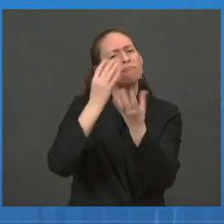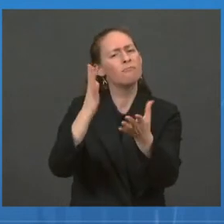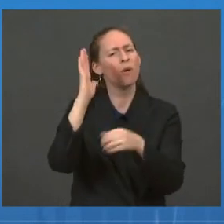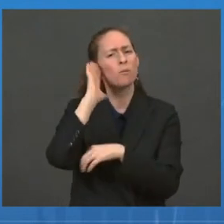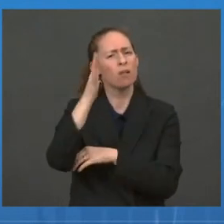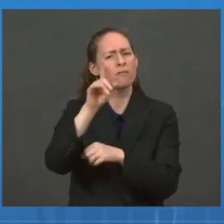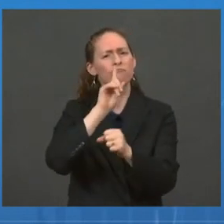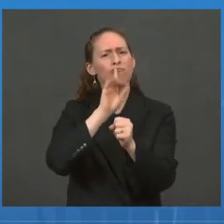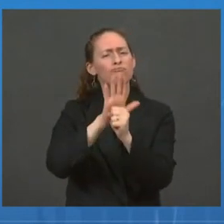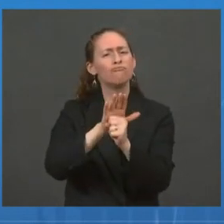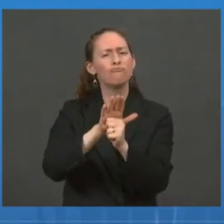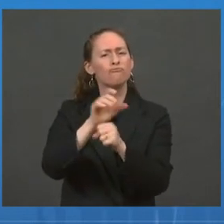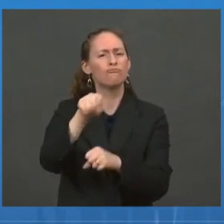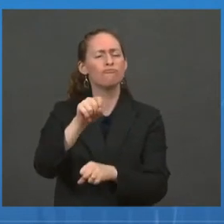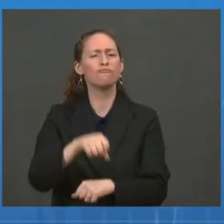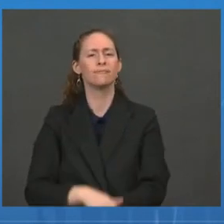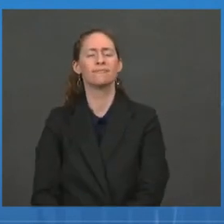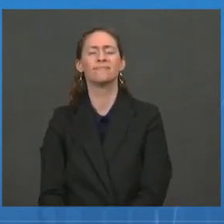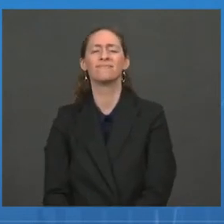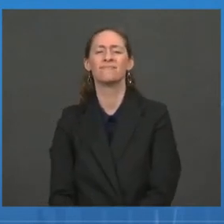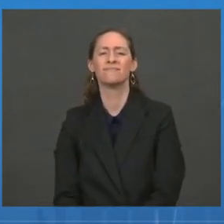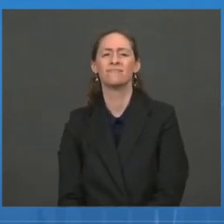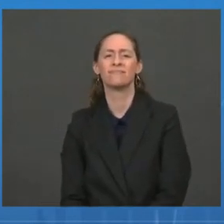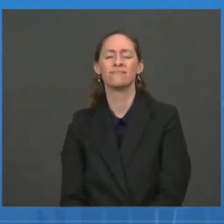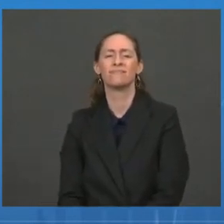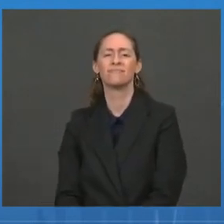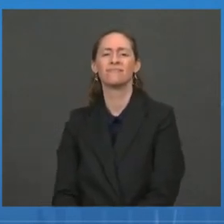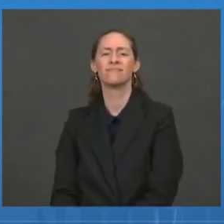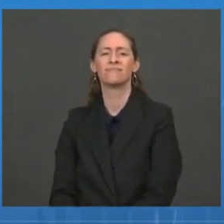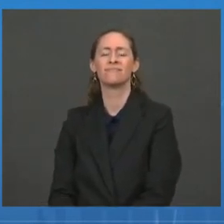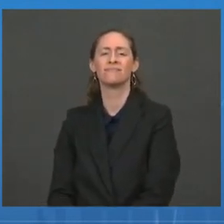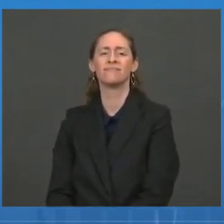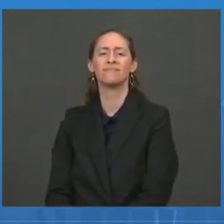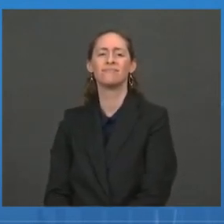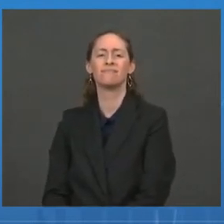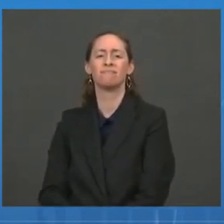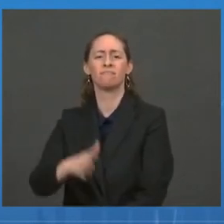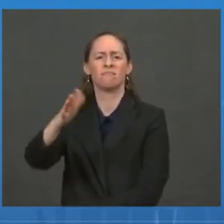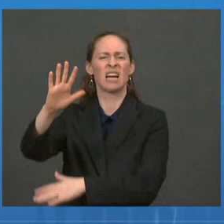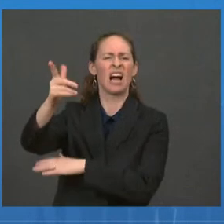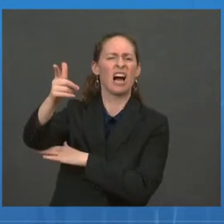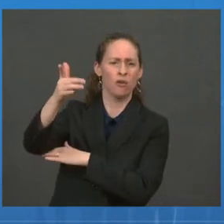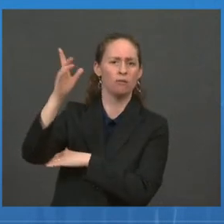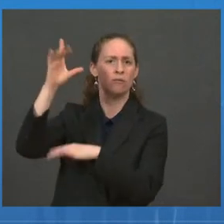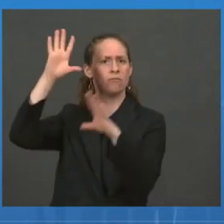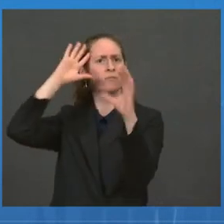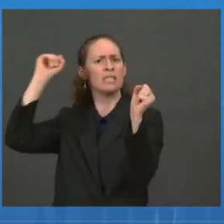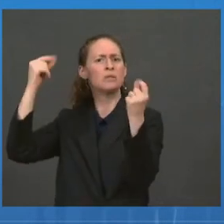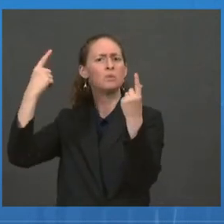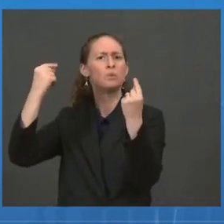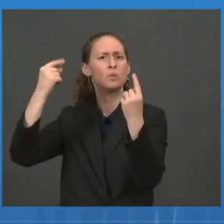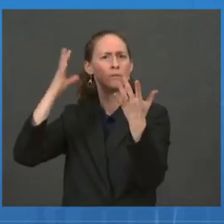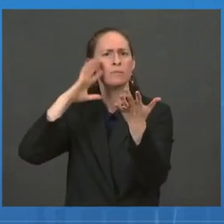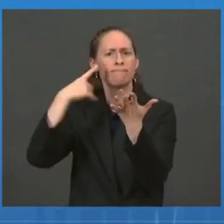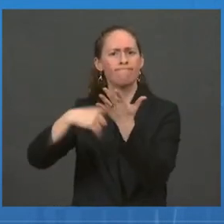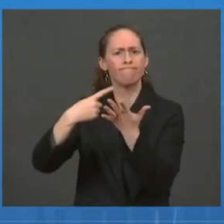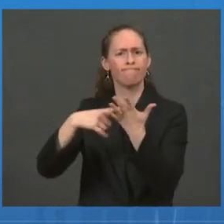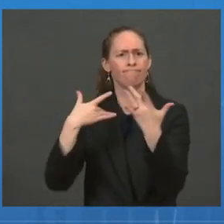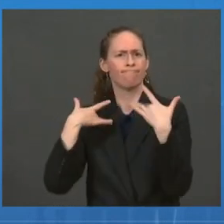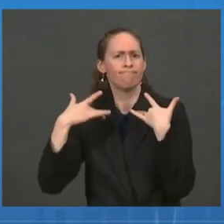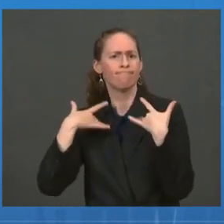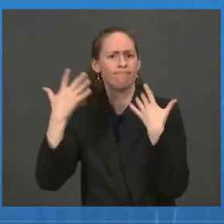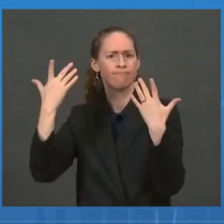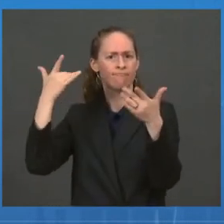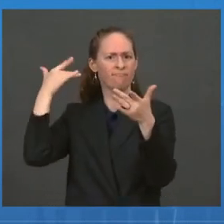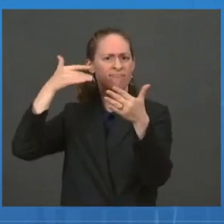winter building on the progress we have made let me close with this we are working